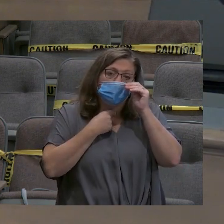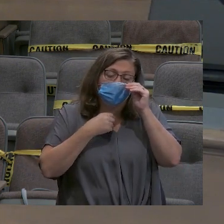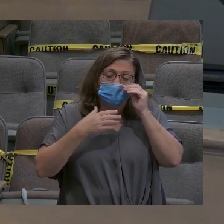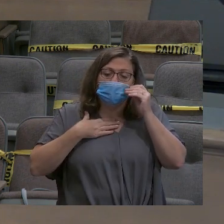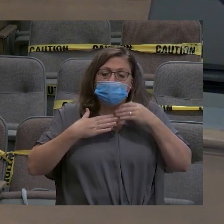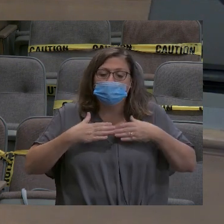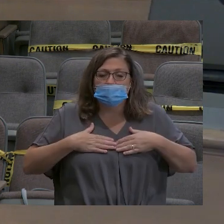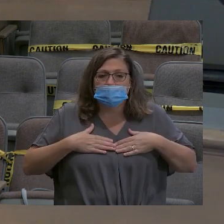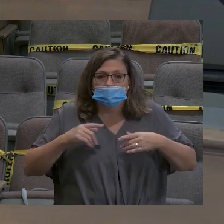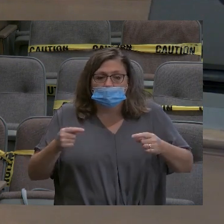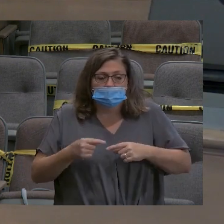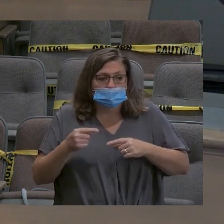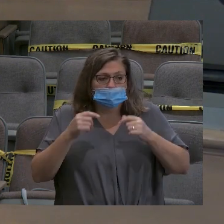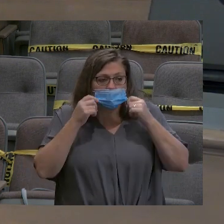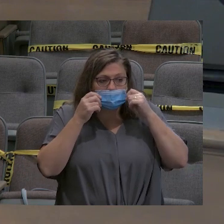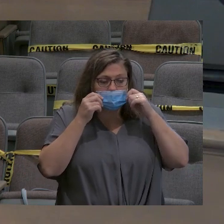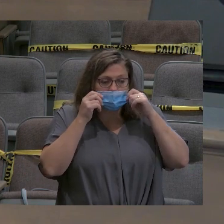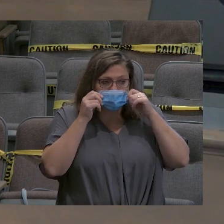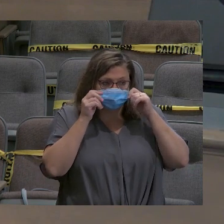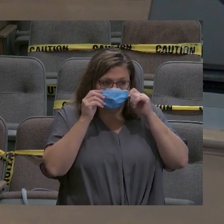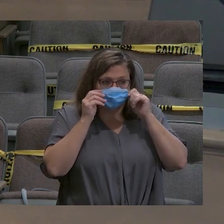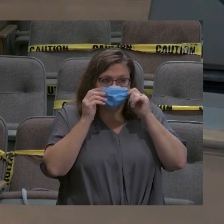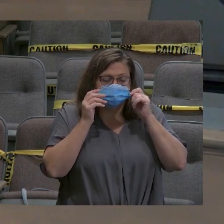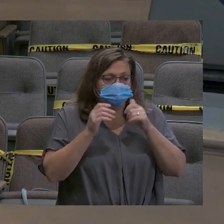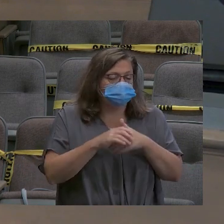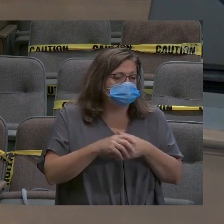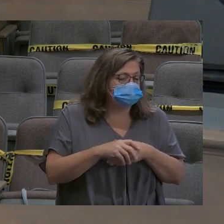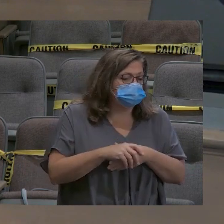loss of smell and taste,